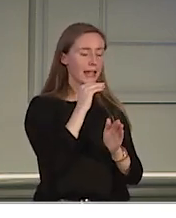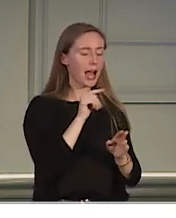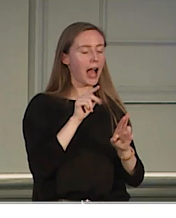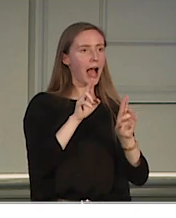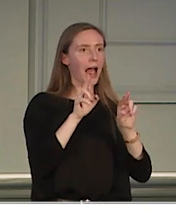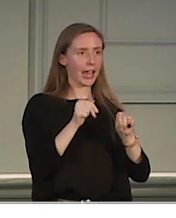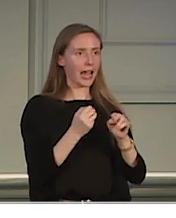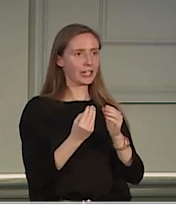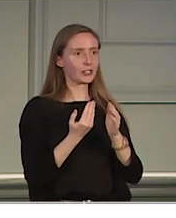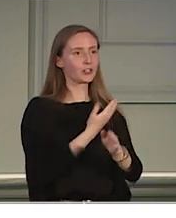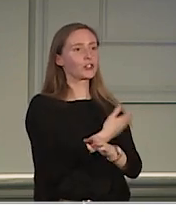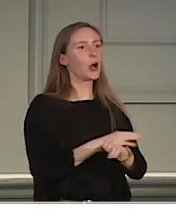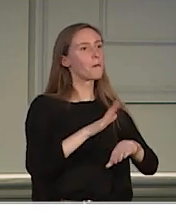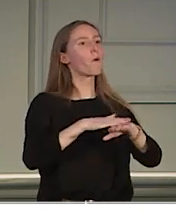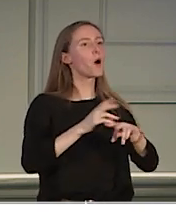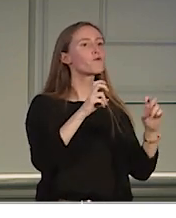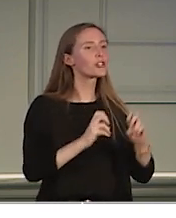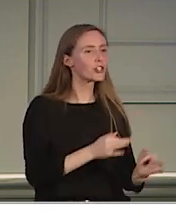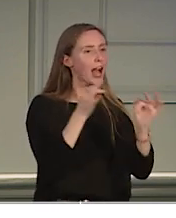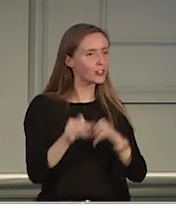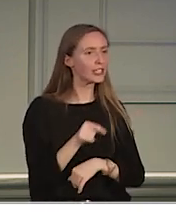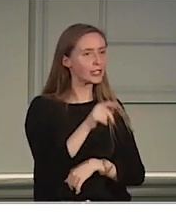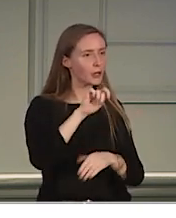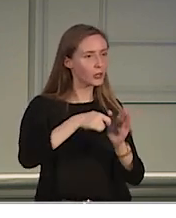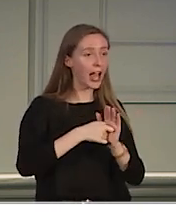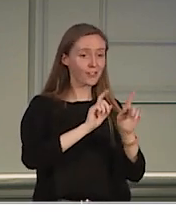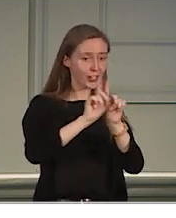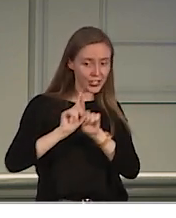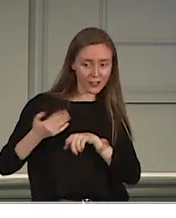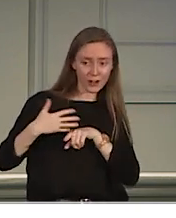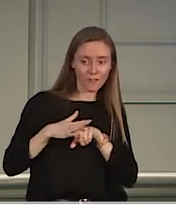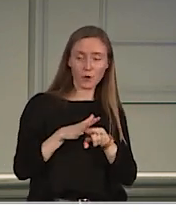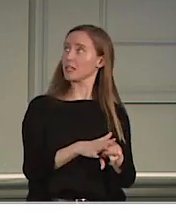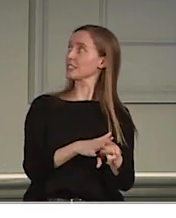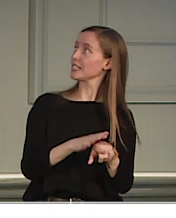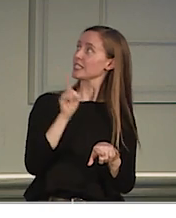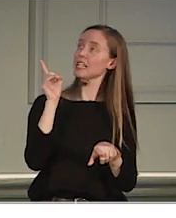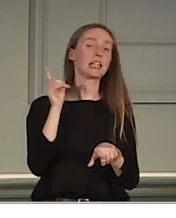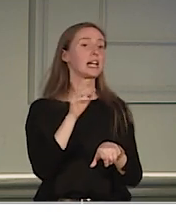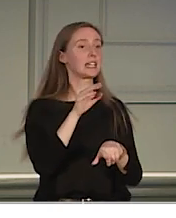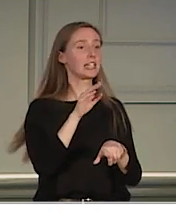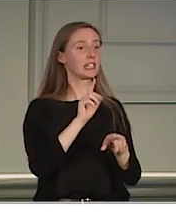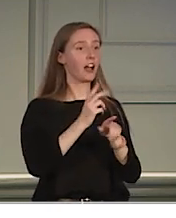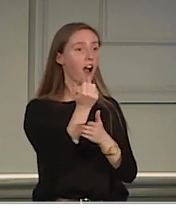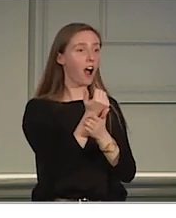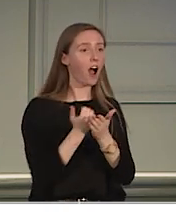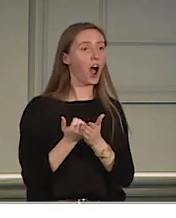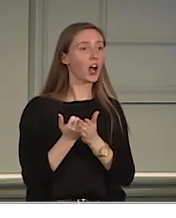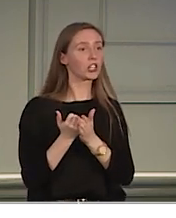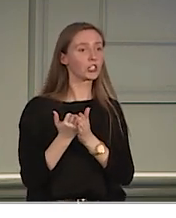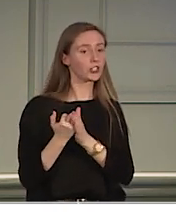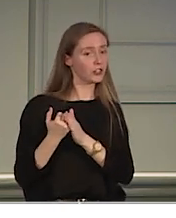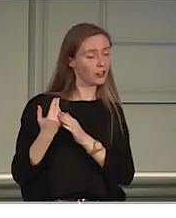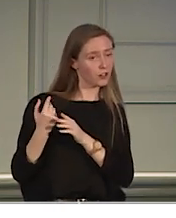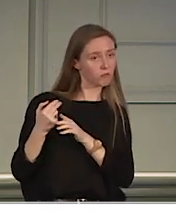field for me. Due to the myriad of influences that installation art draws from, and more importantly, due to the creative freedom